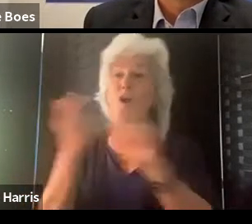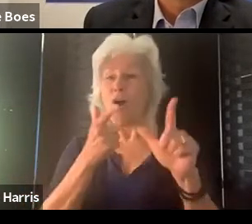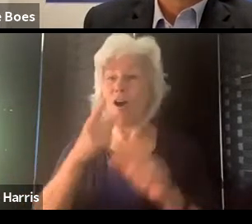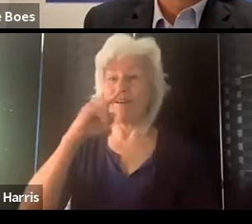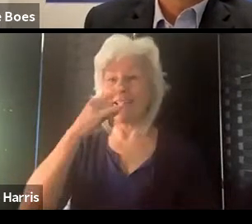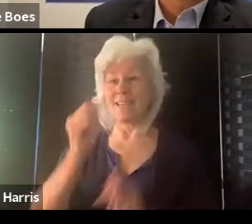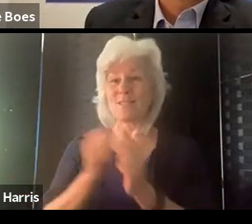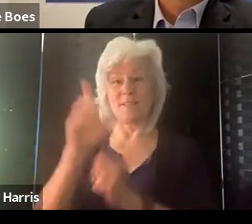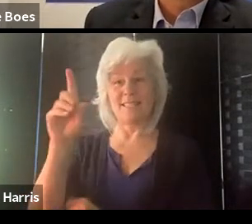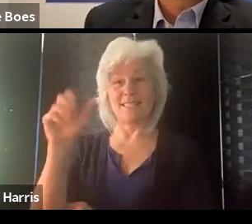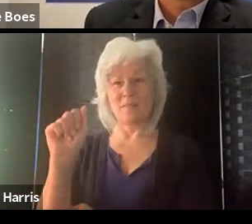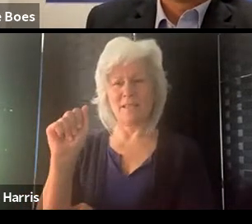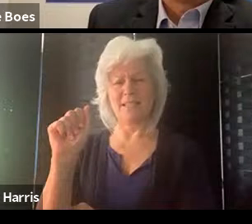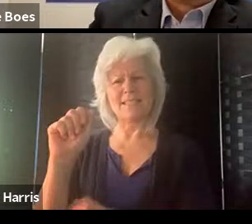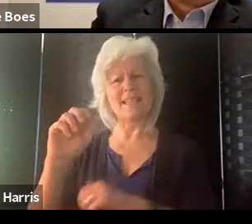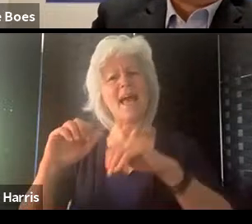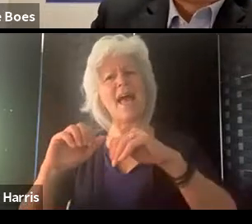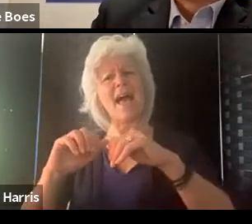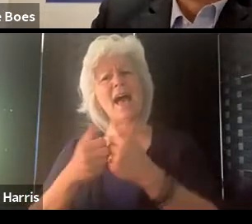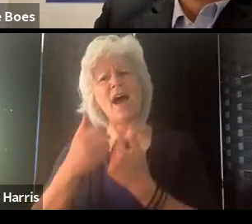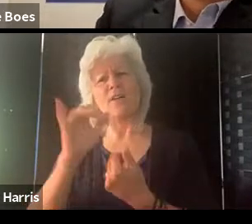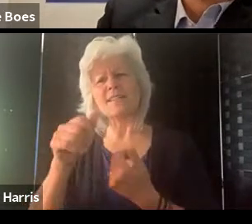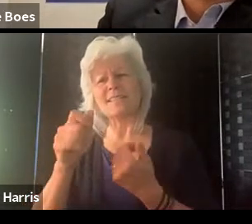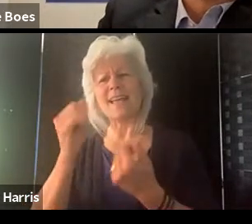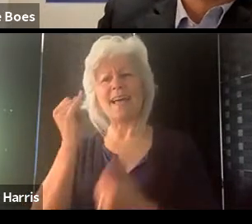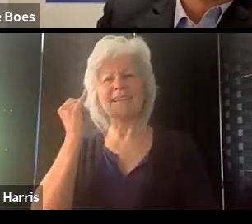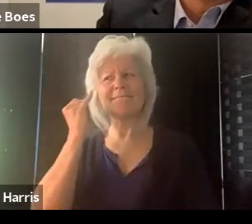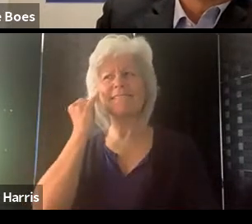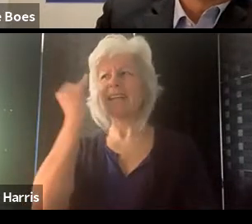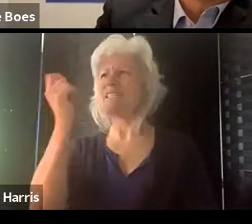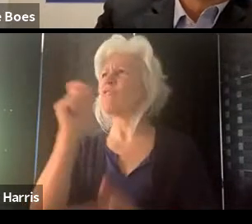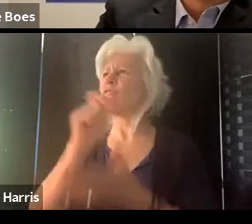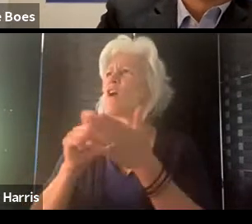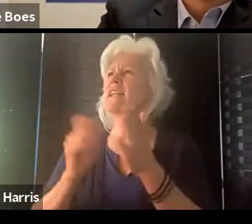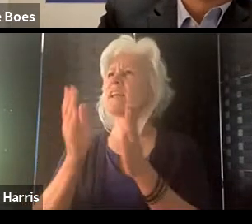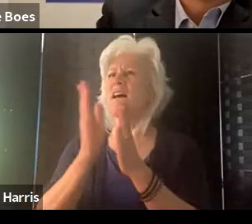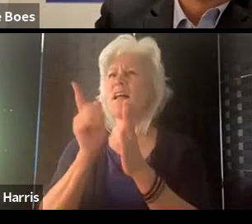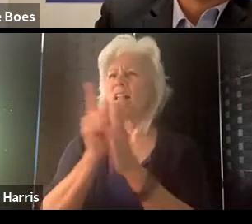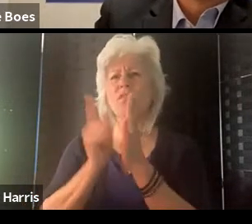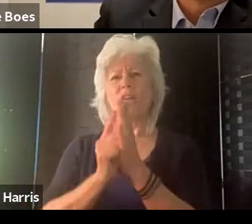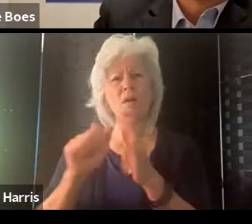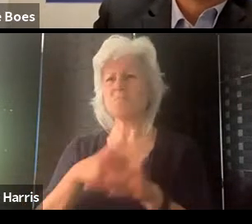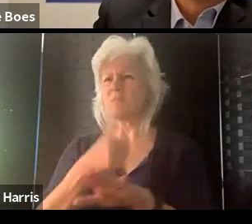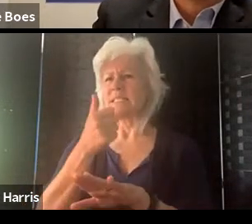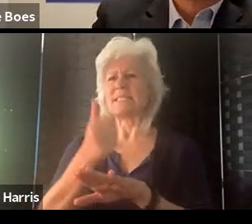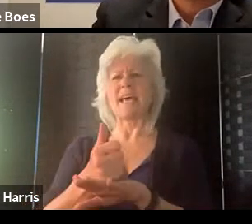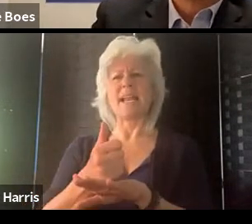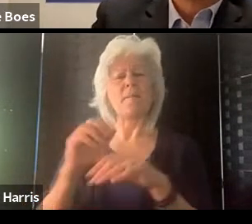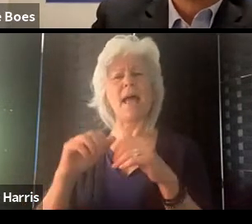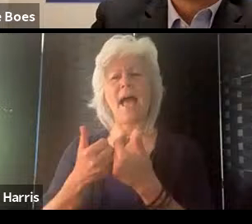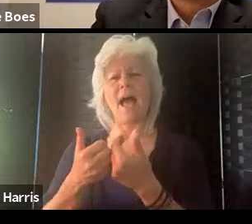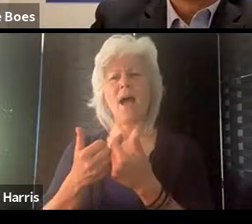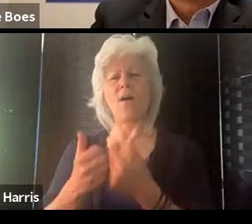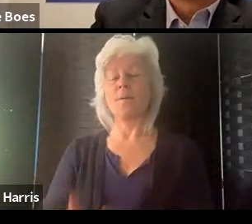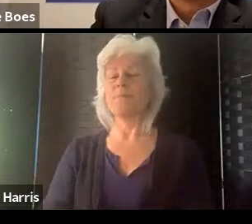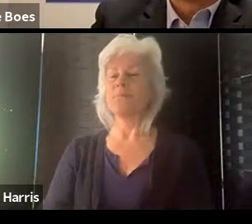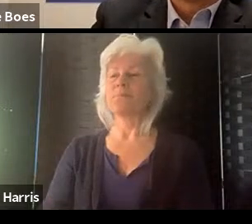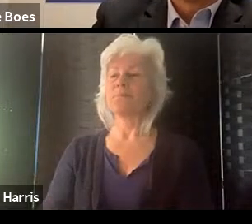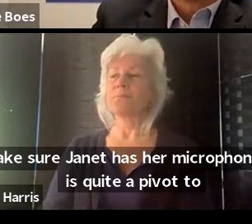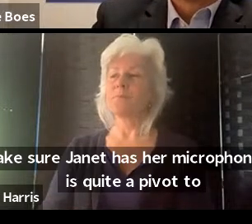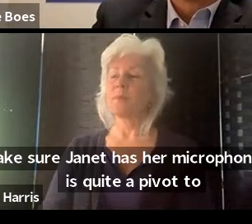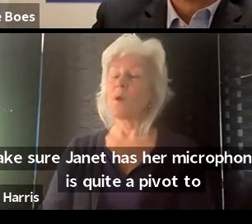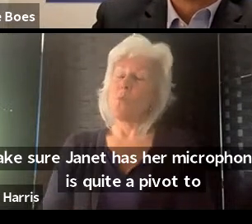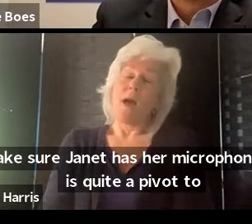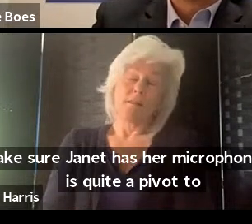Can you tell us, how did the idea of writing a law first come about? Well, the notion that something had